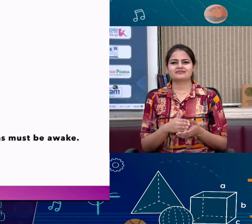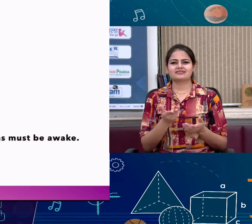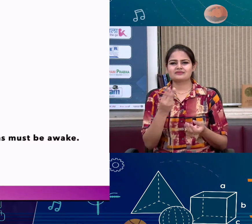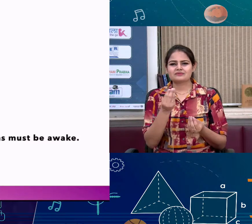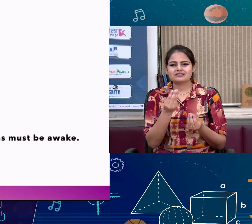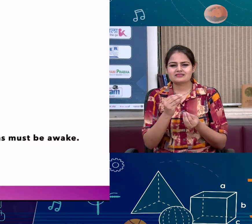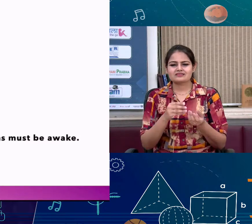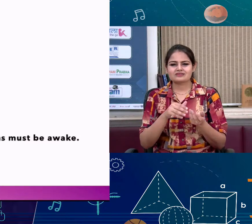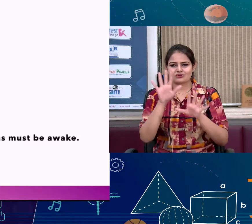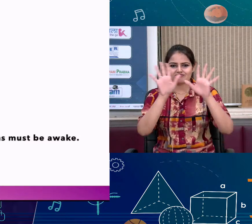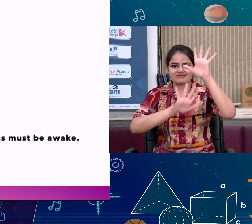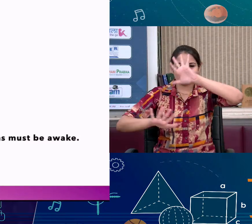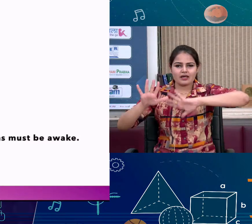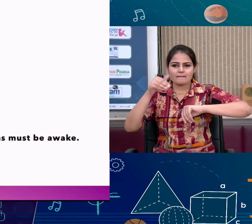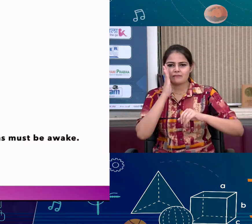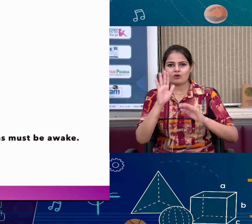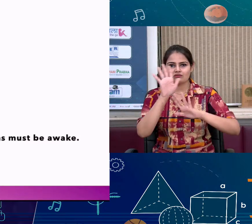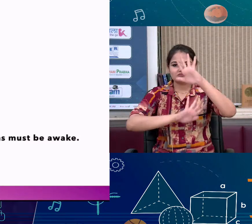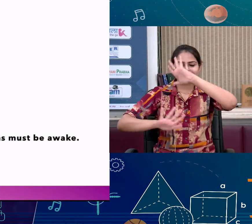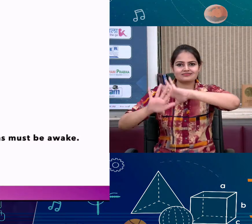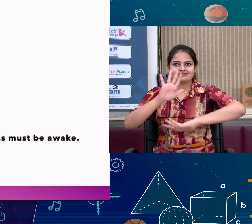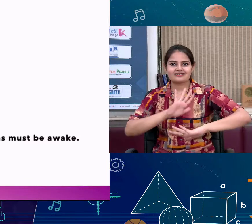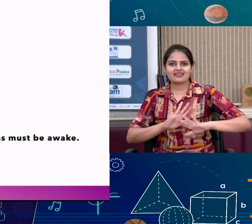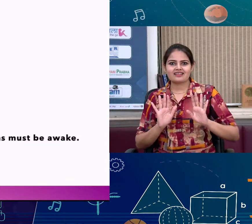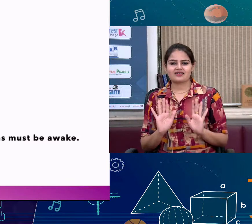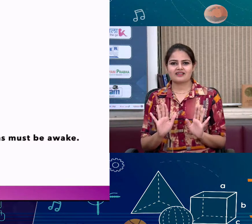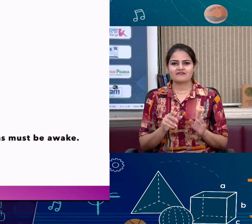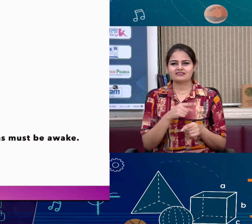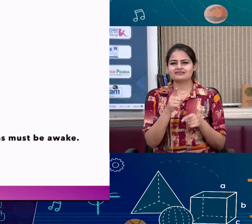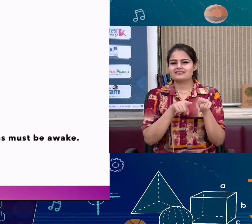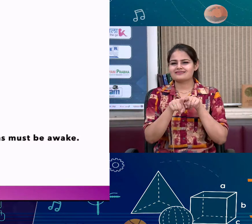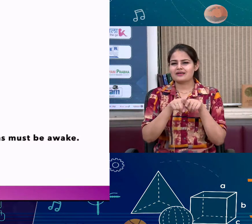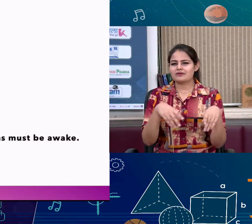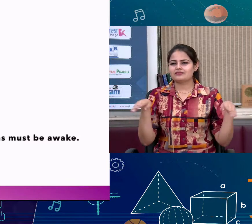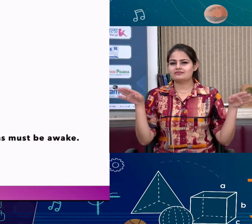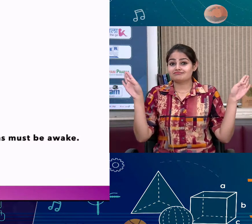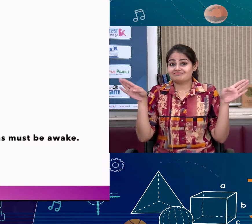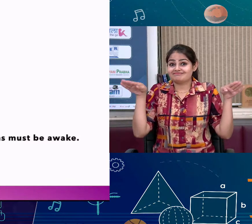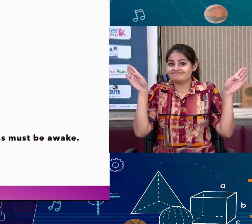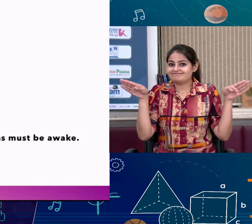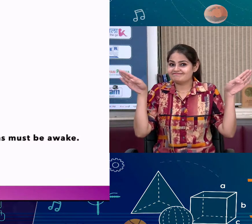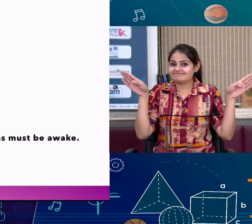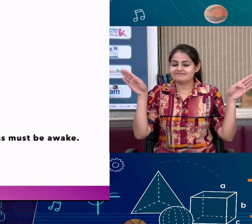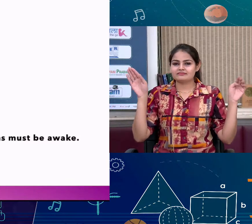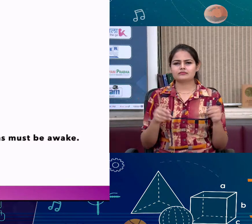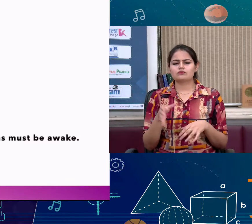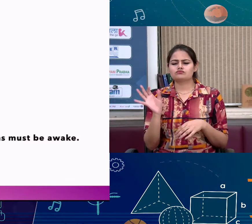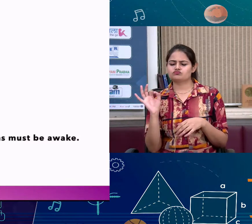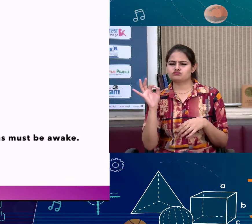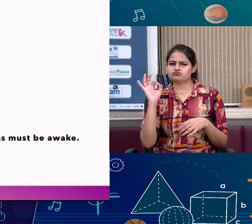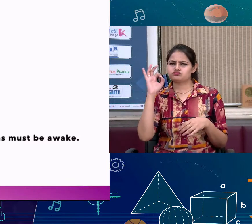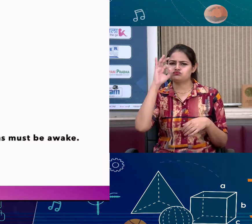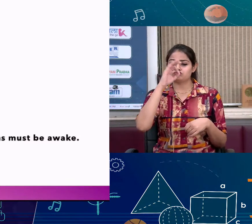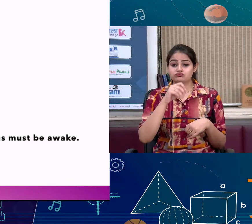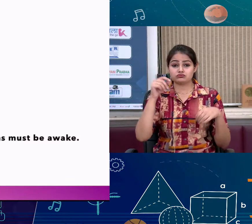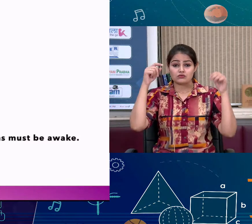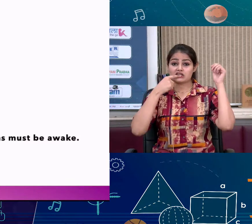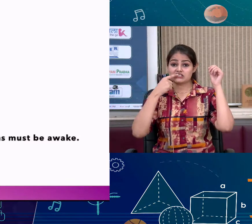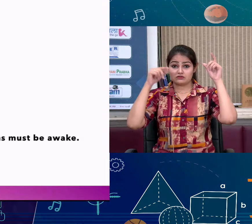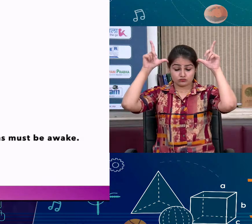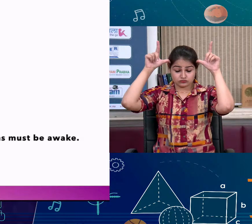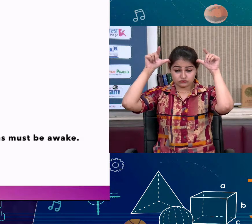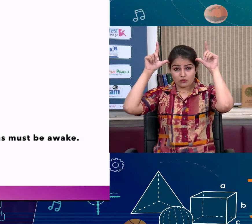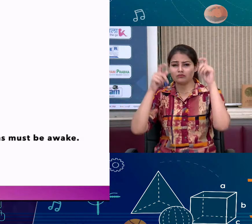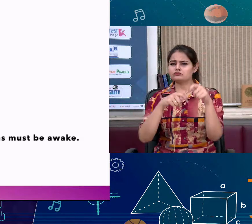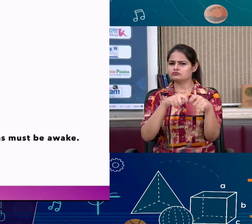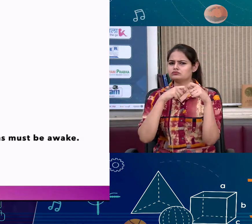what characters were there. So if you recall that, we can look at it. So there were birds, bees, cow,